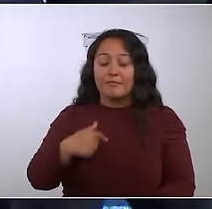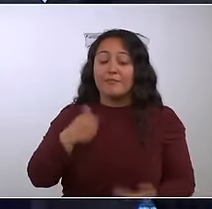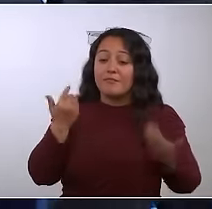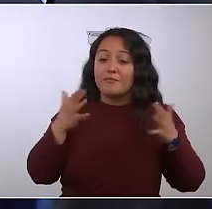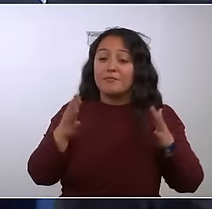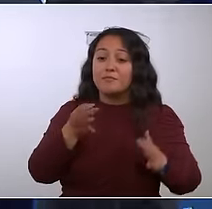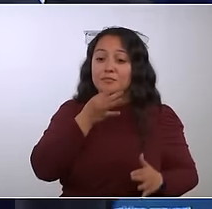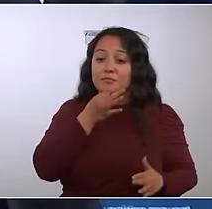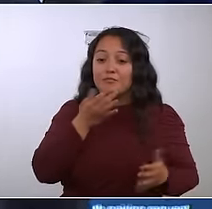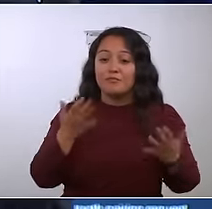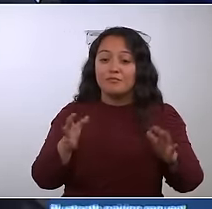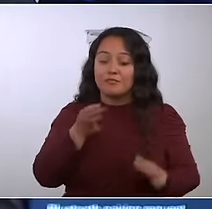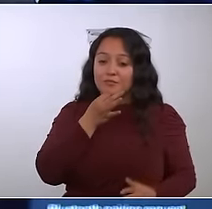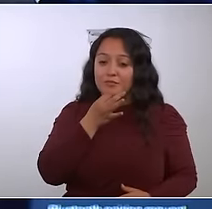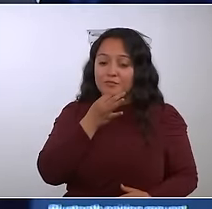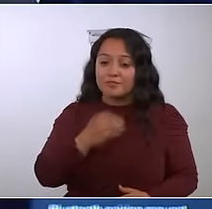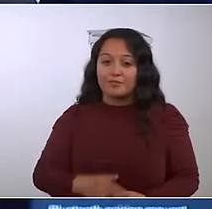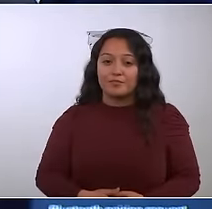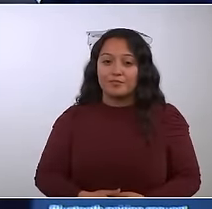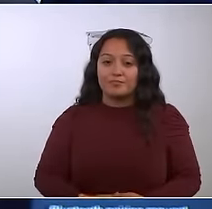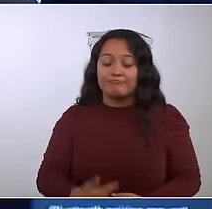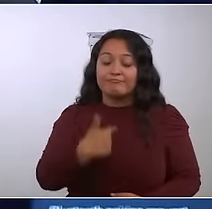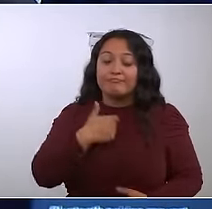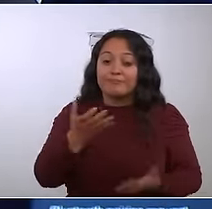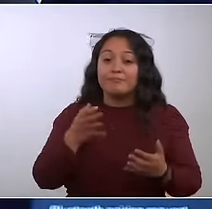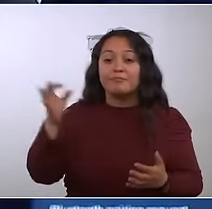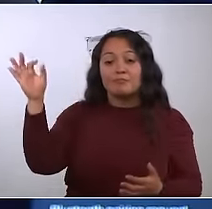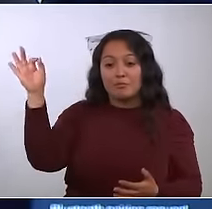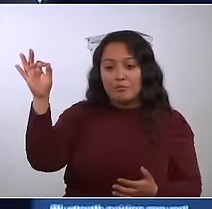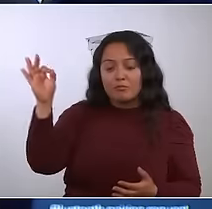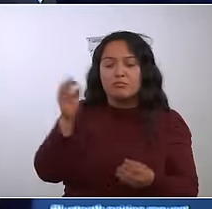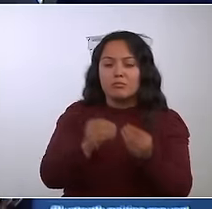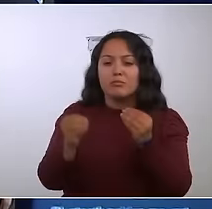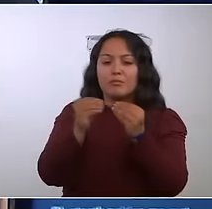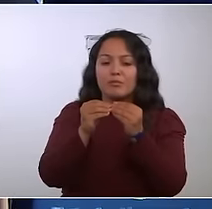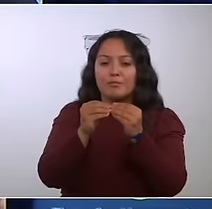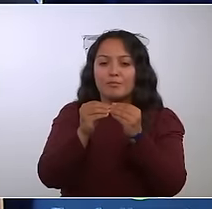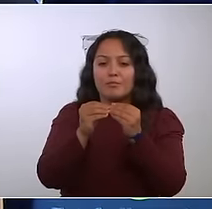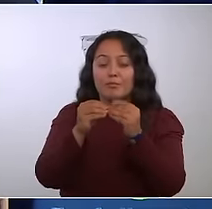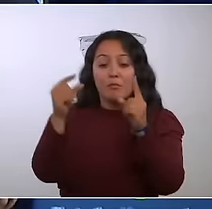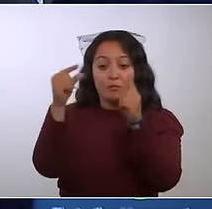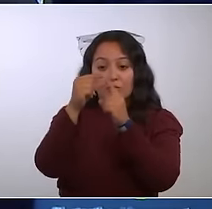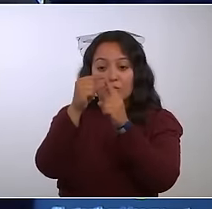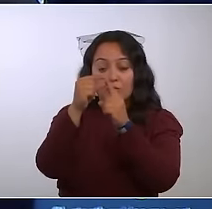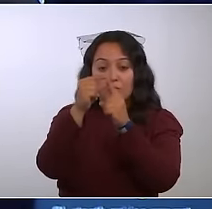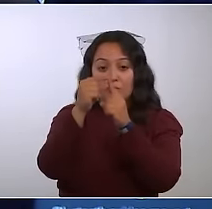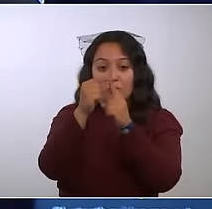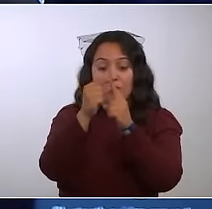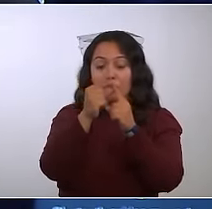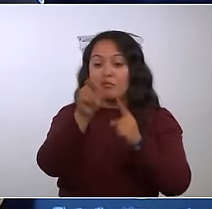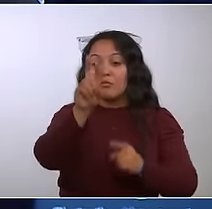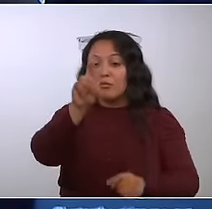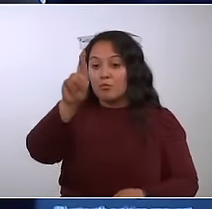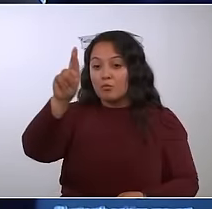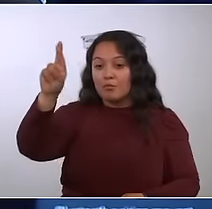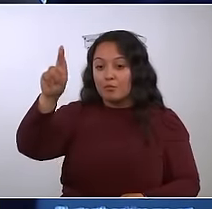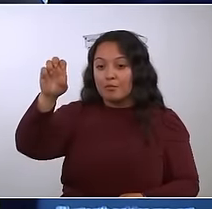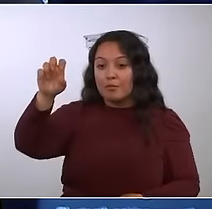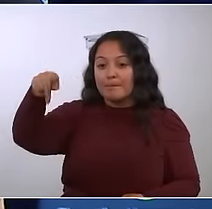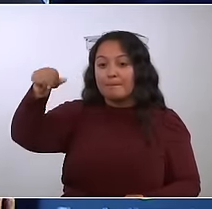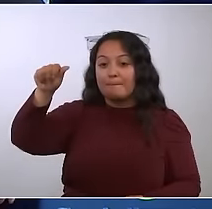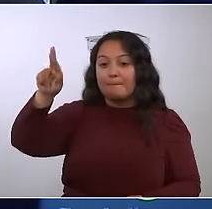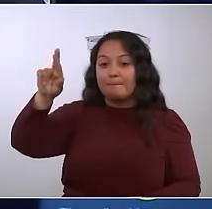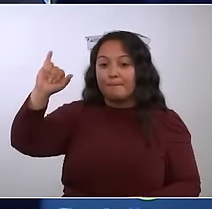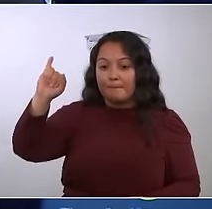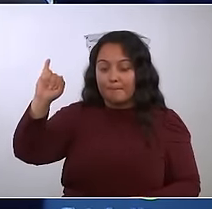I'm almost done. Ya casi termino. Let me give you a little more. Déjate dar un poquito más. The word repair, la palabra reparar, is used